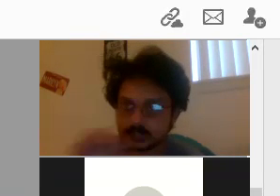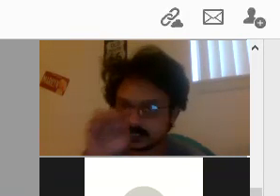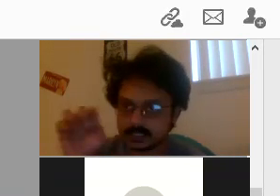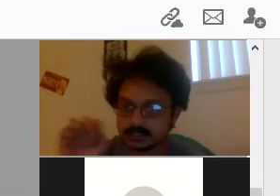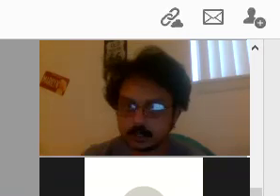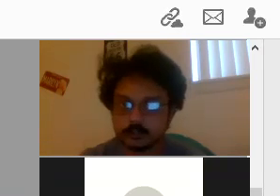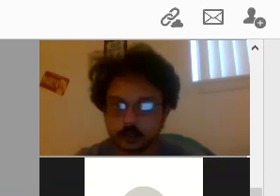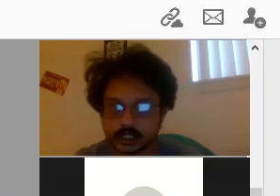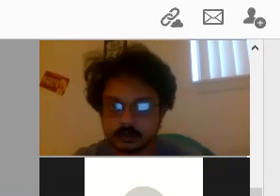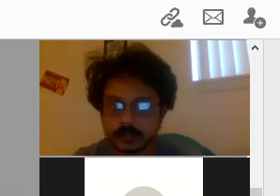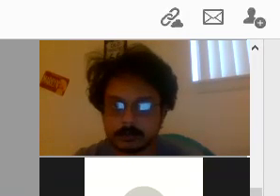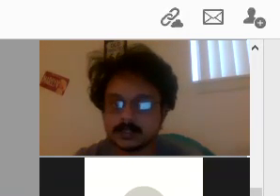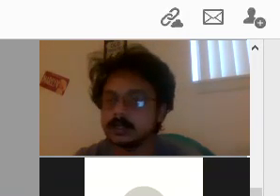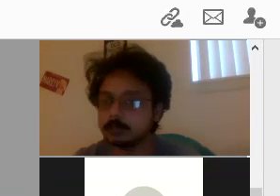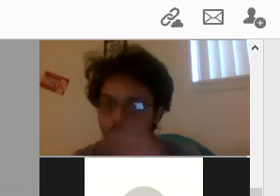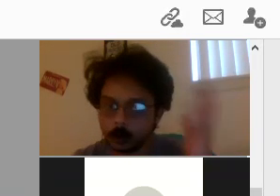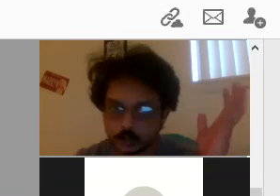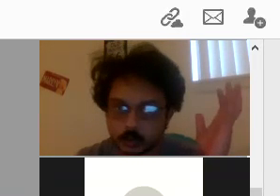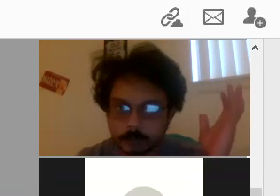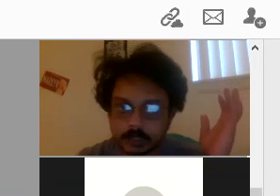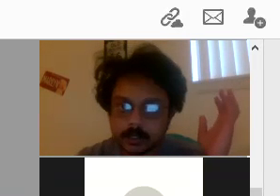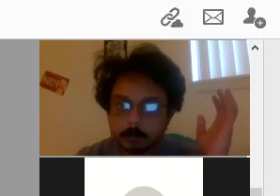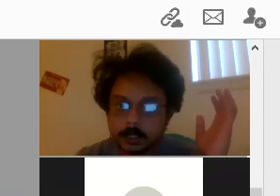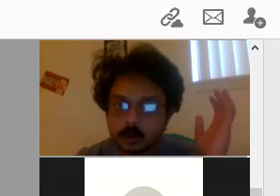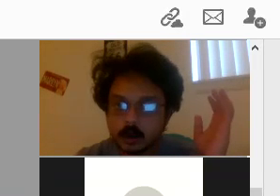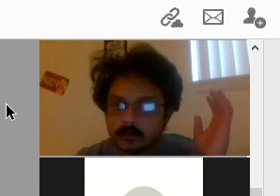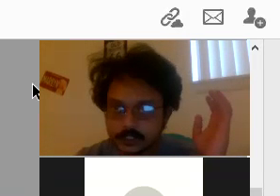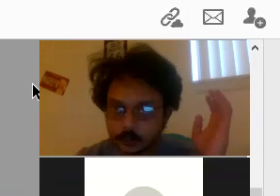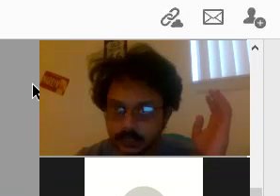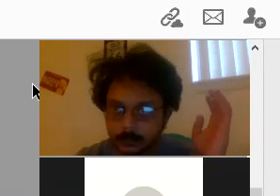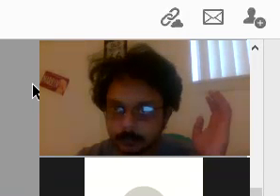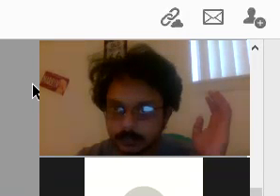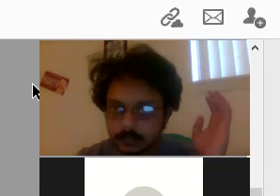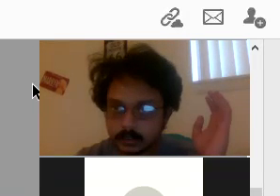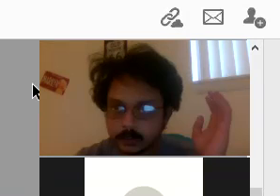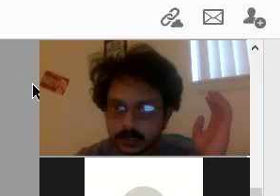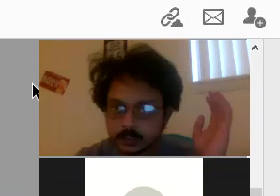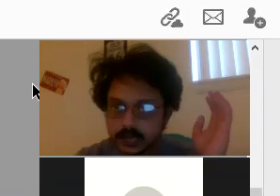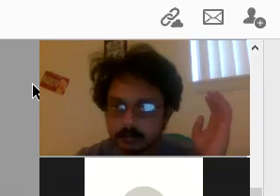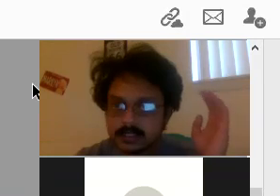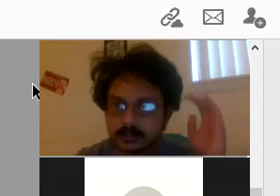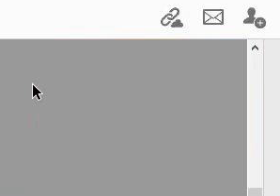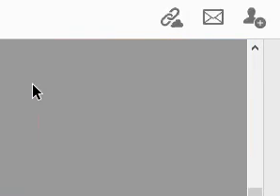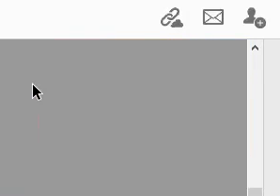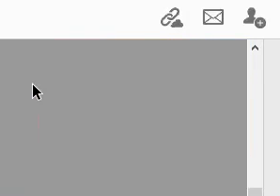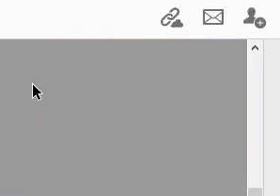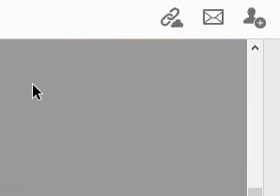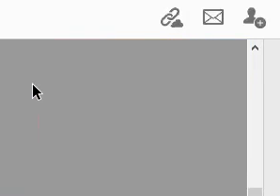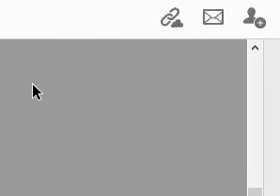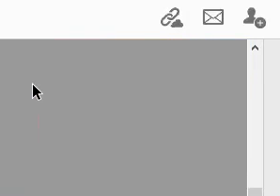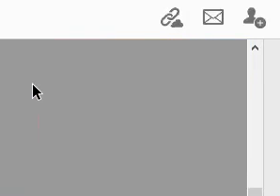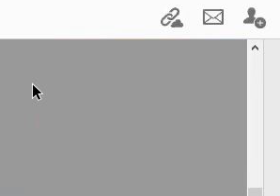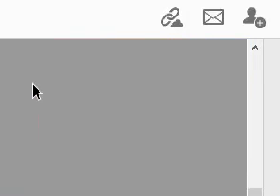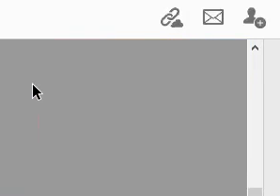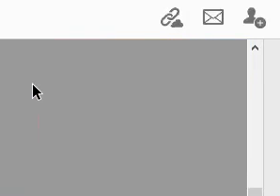when we have this E sort of notation, that means that it belongs to big O of n squared. Right, so that means that we have this